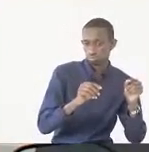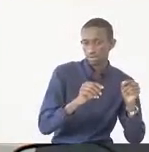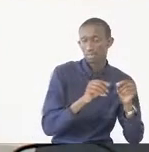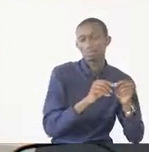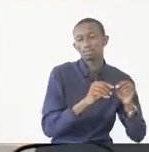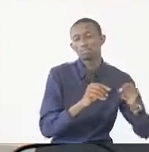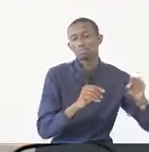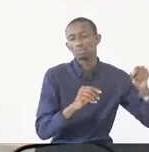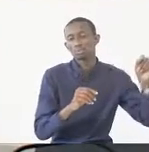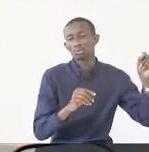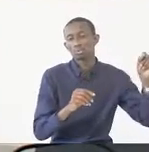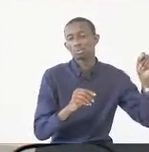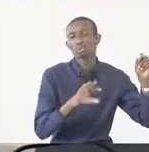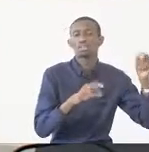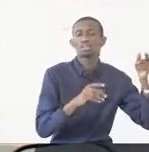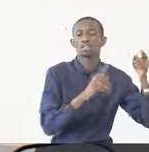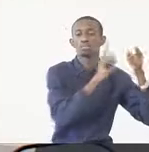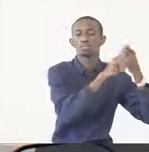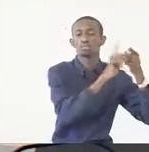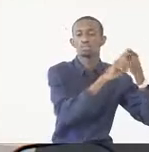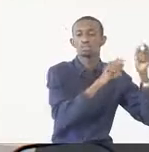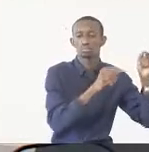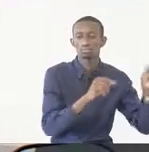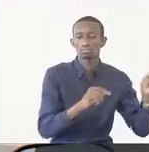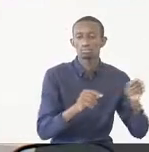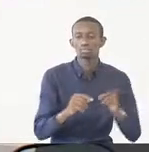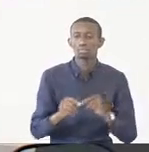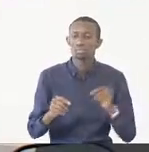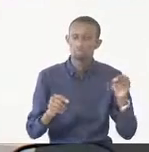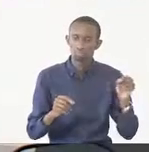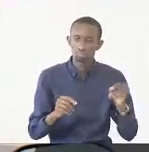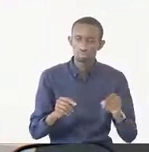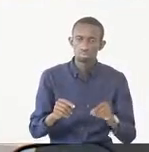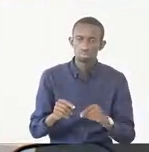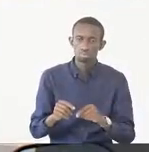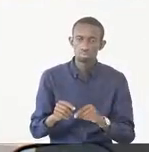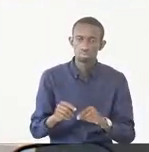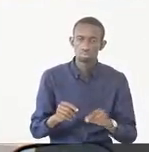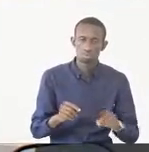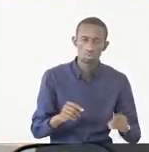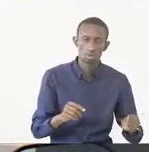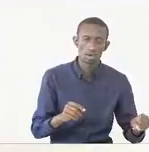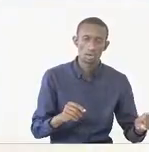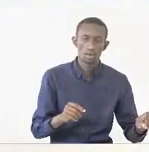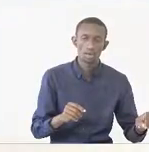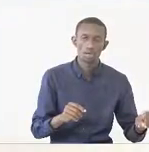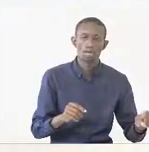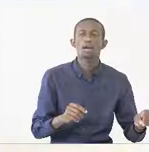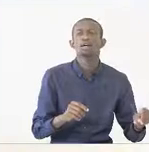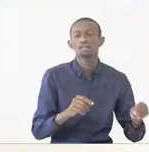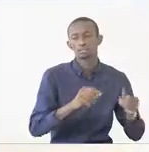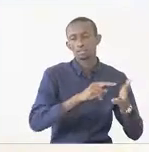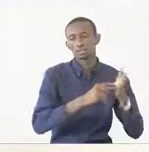is positive. So into the calculation, this is what we obtain, okay? So then here we have before and